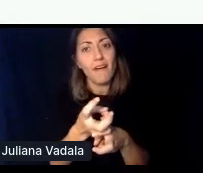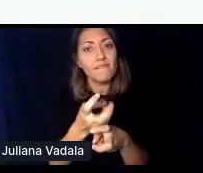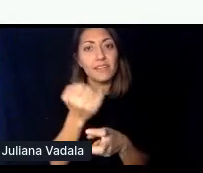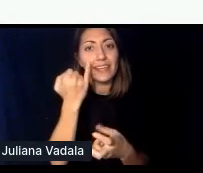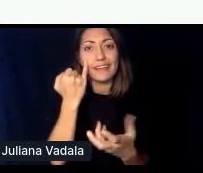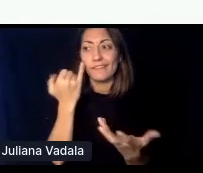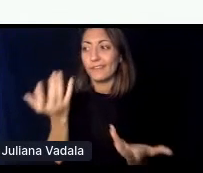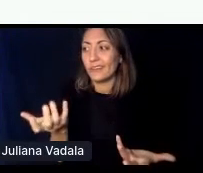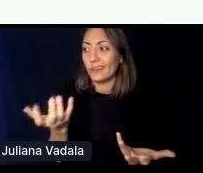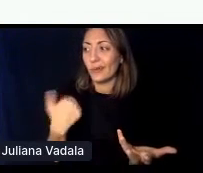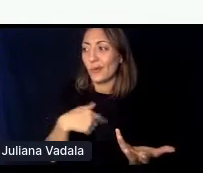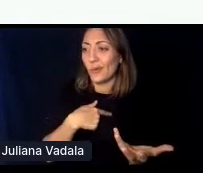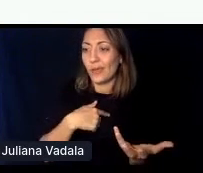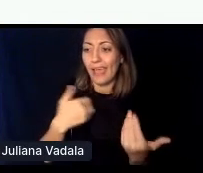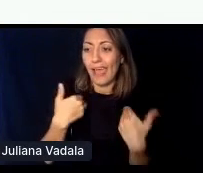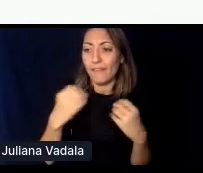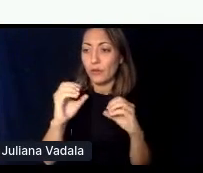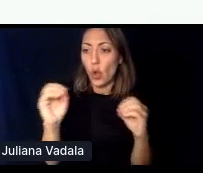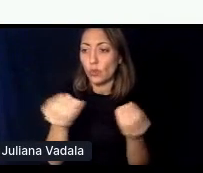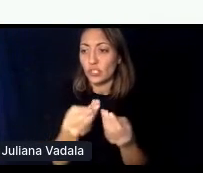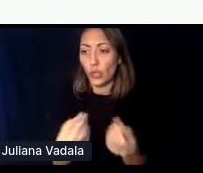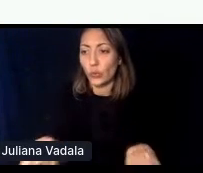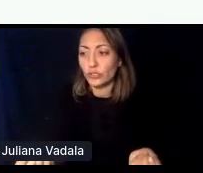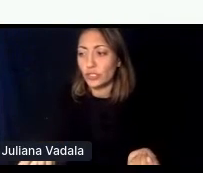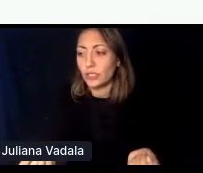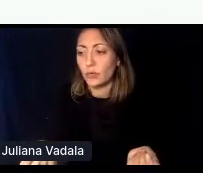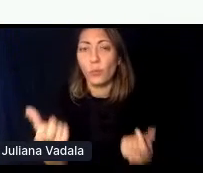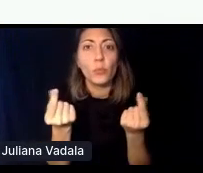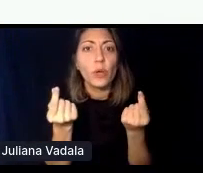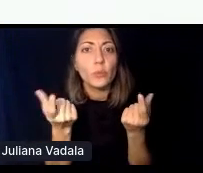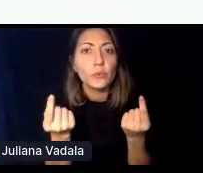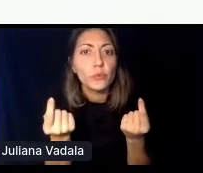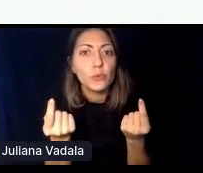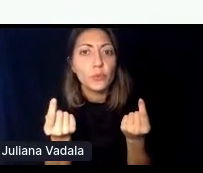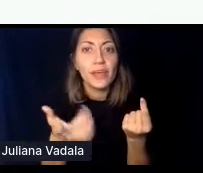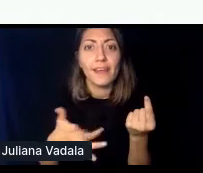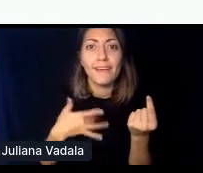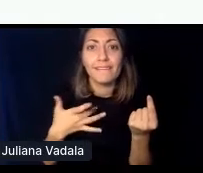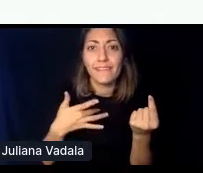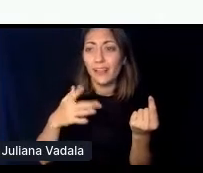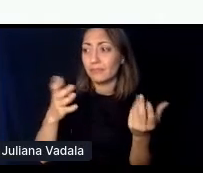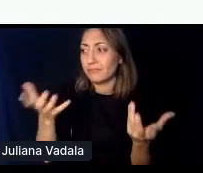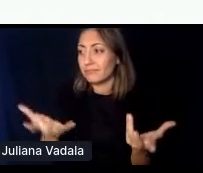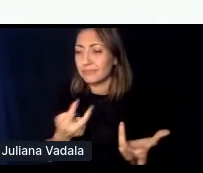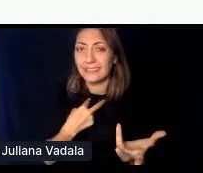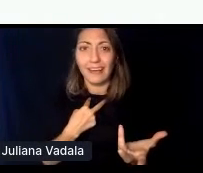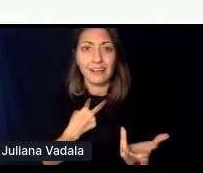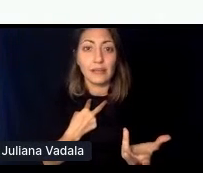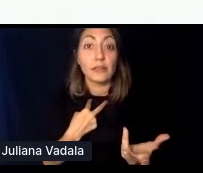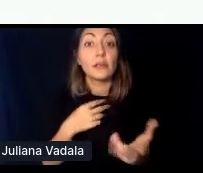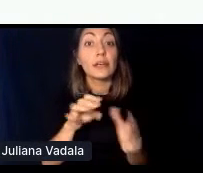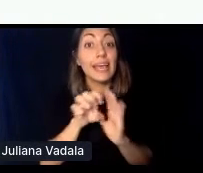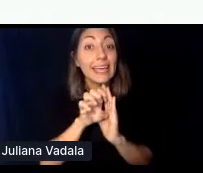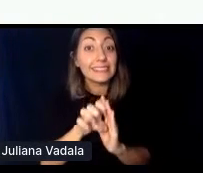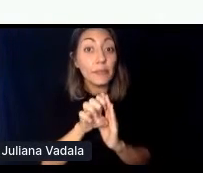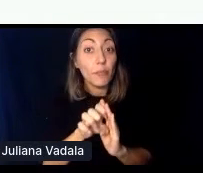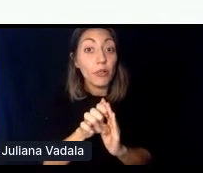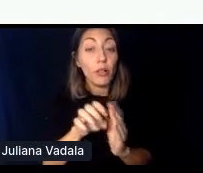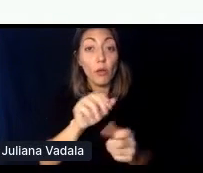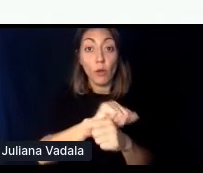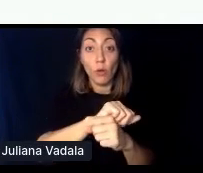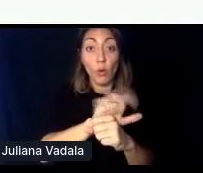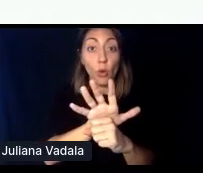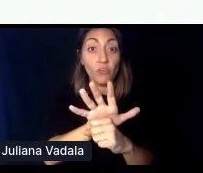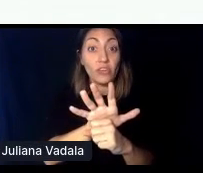clear, immediate solutions. For example, people are traumatized by everything that COVID has brought and